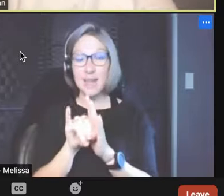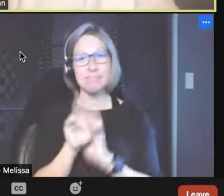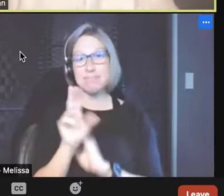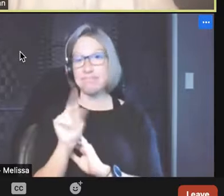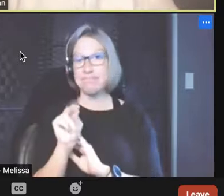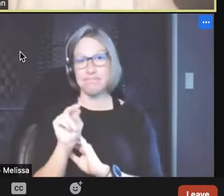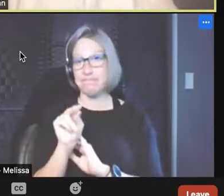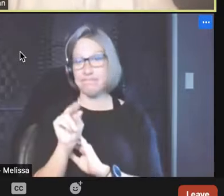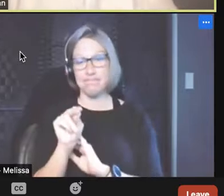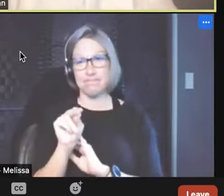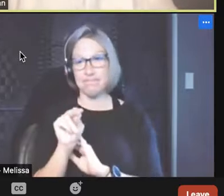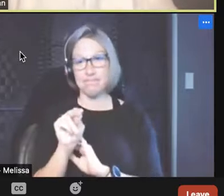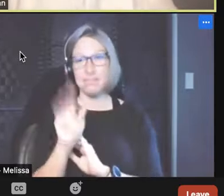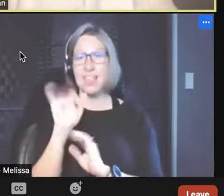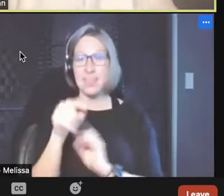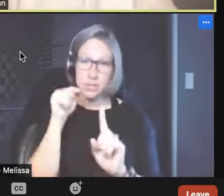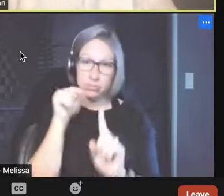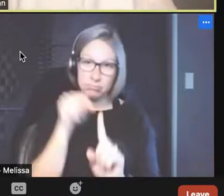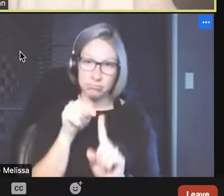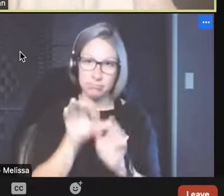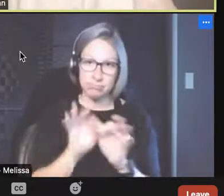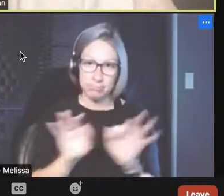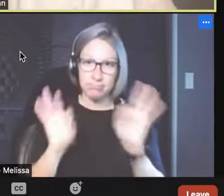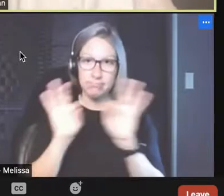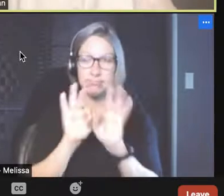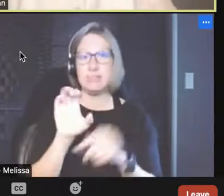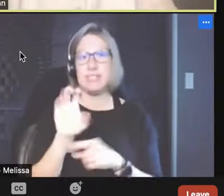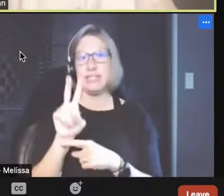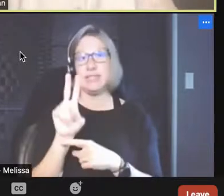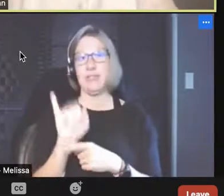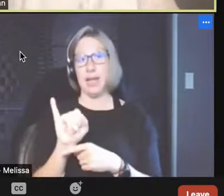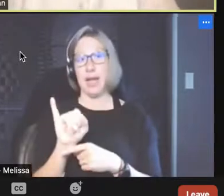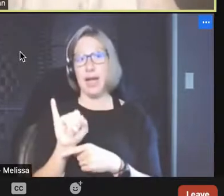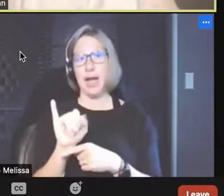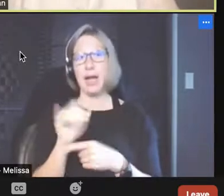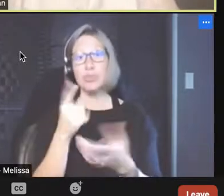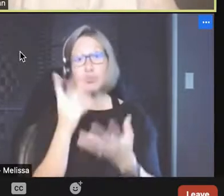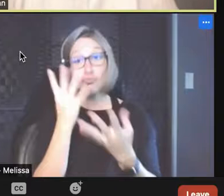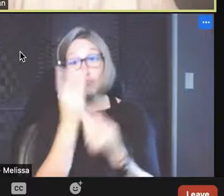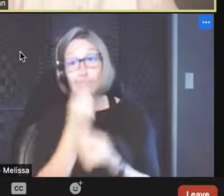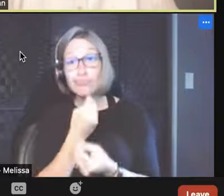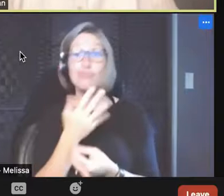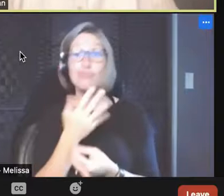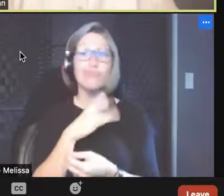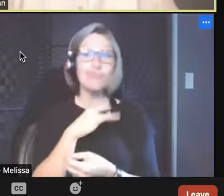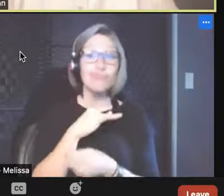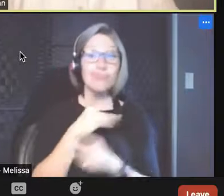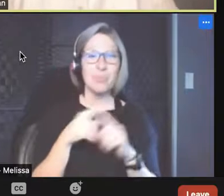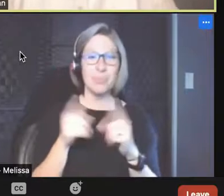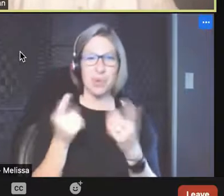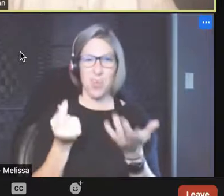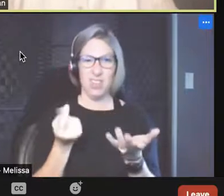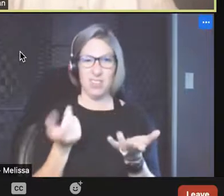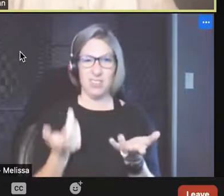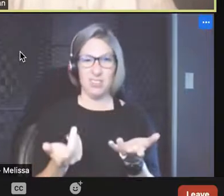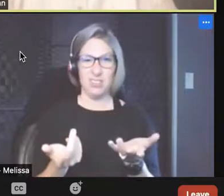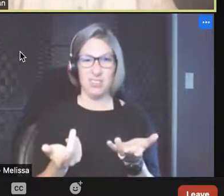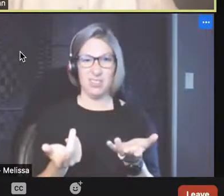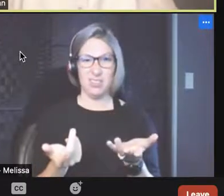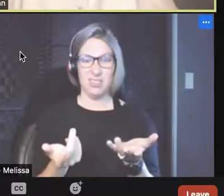is the centerpiece of CBI, right? So pleasant to look at, but what the heck is it? I know